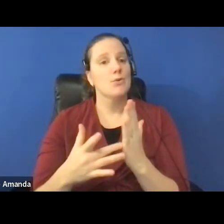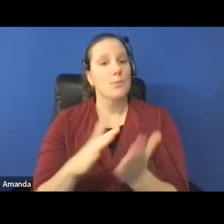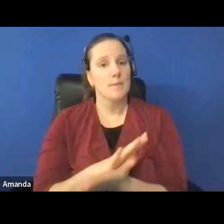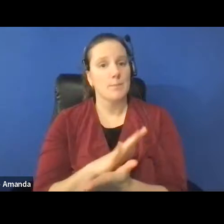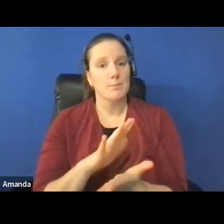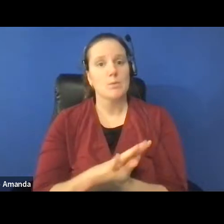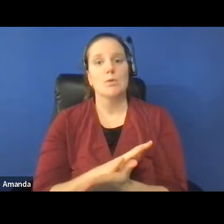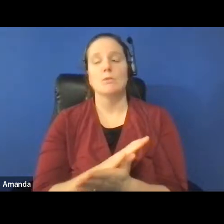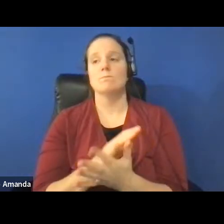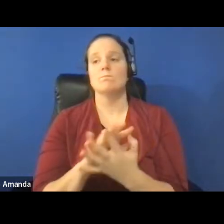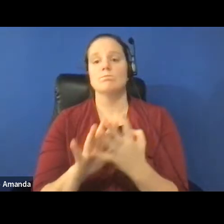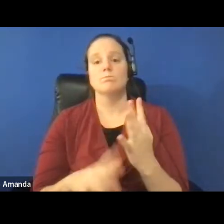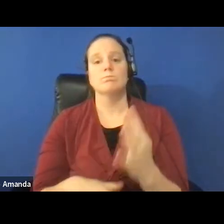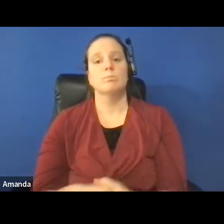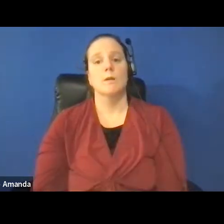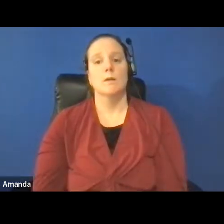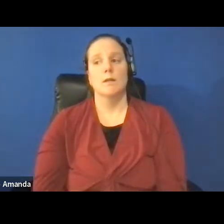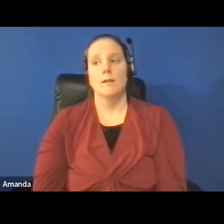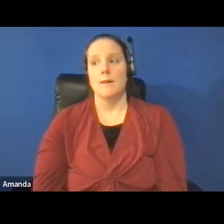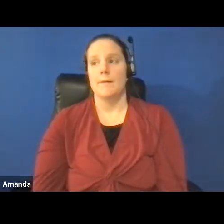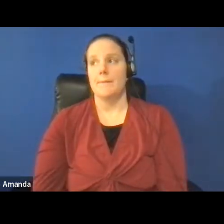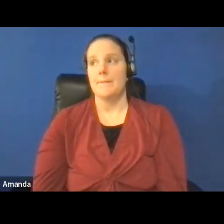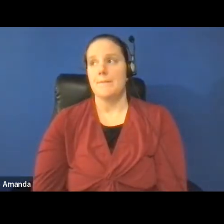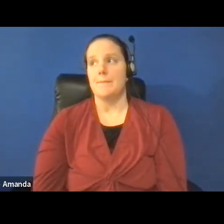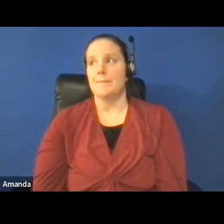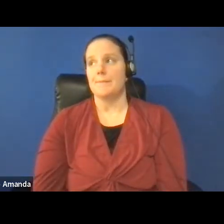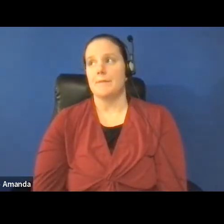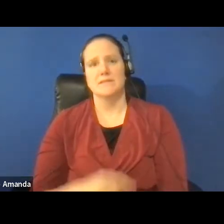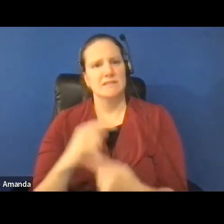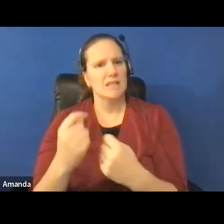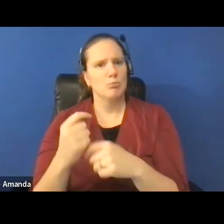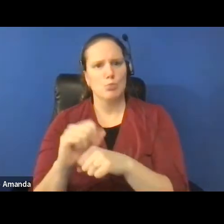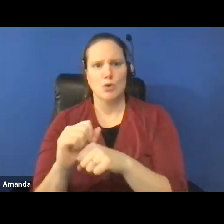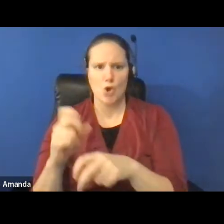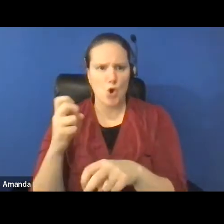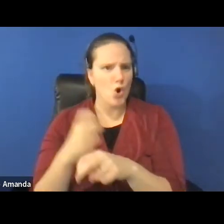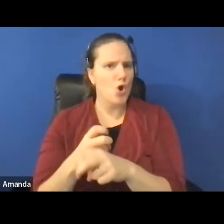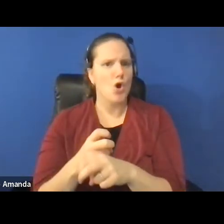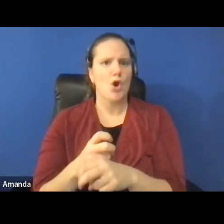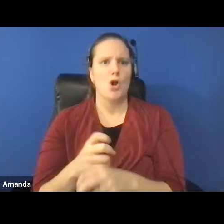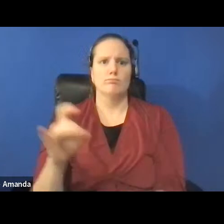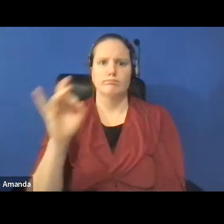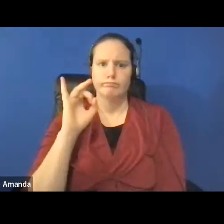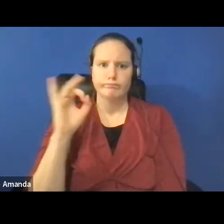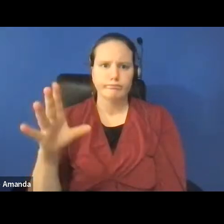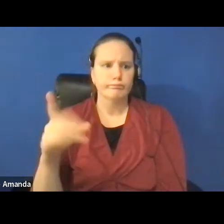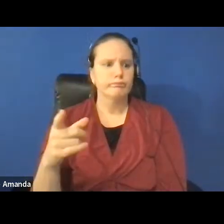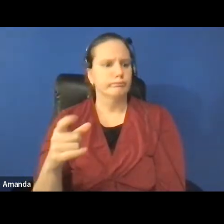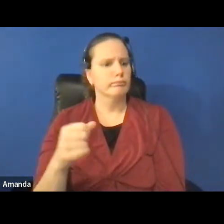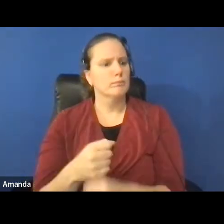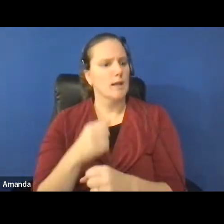papers. So the team is working very hard to make those things happen.